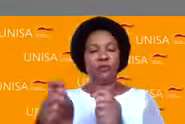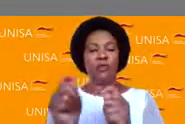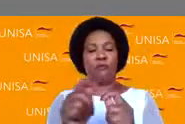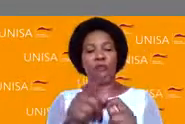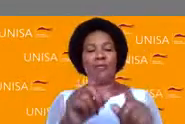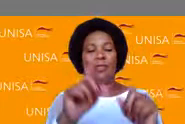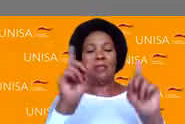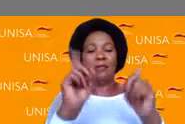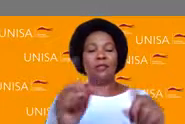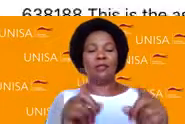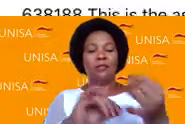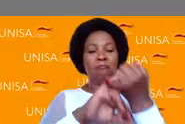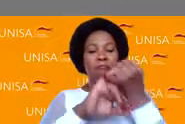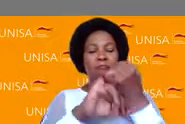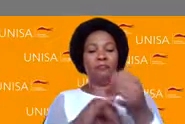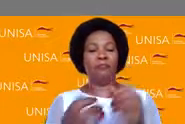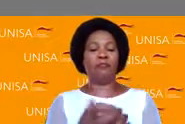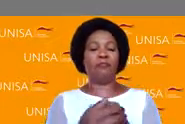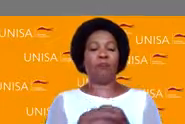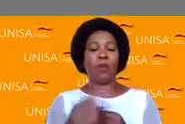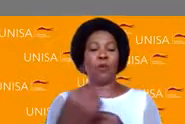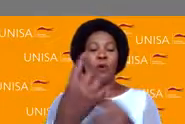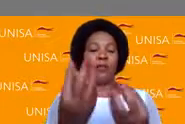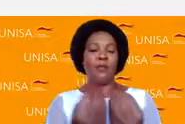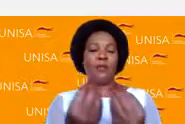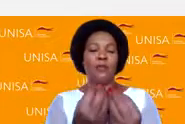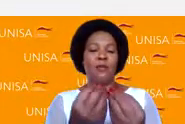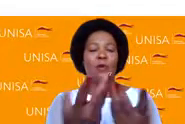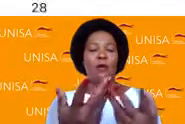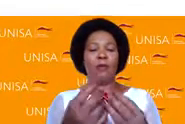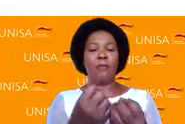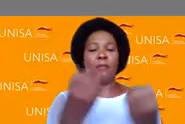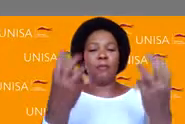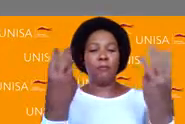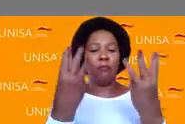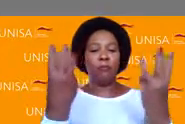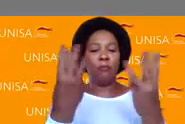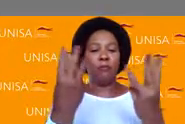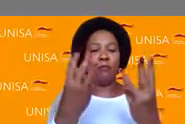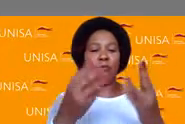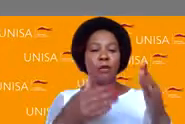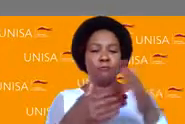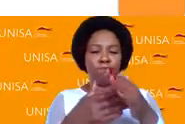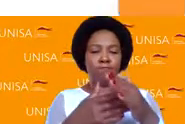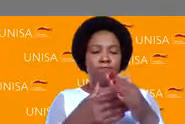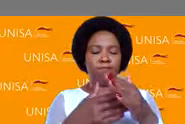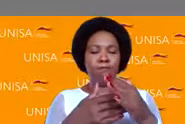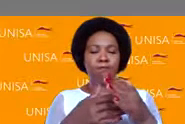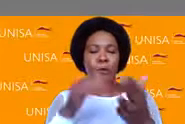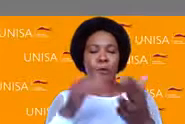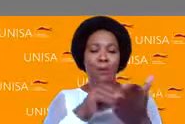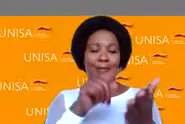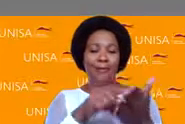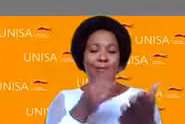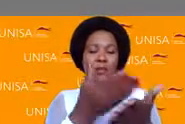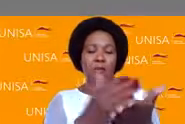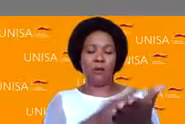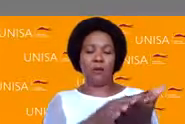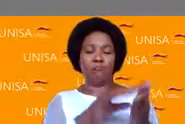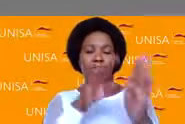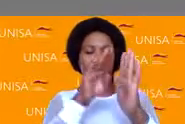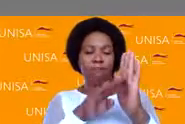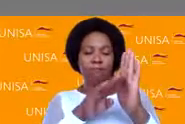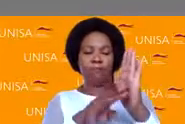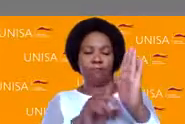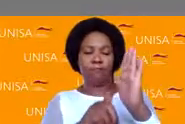module. Now, one thing where a lot of people also get stuck is they get on this page, they browse down and see there's only a